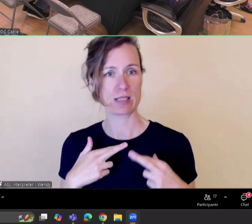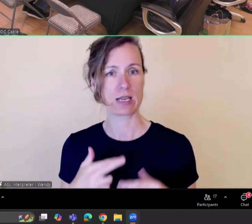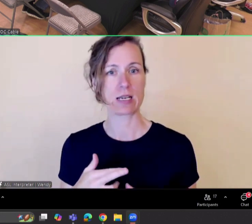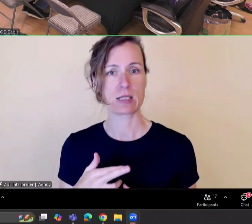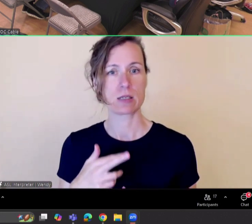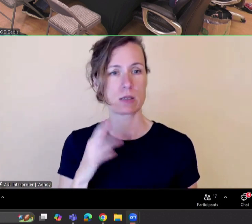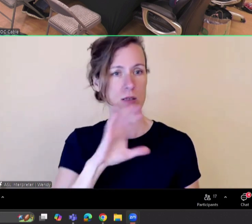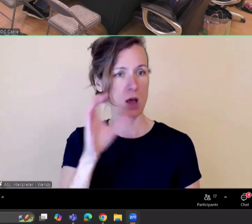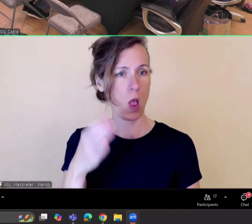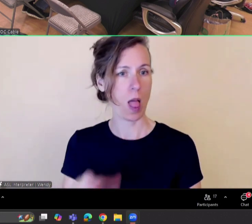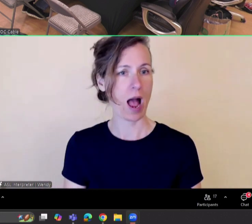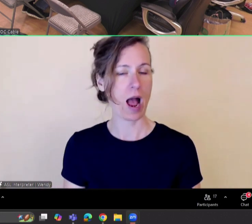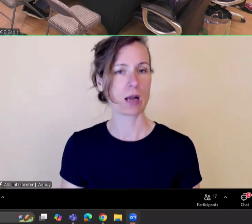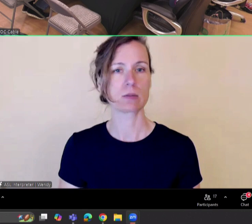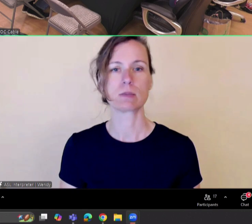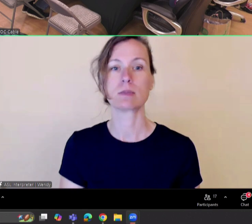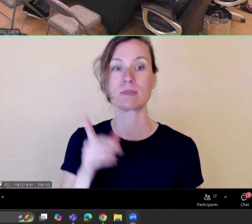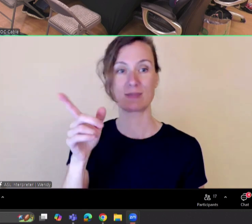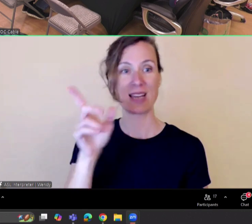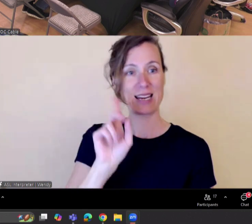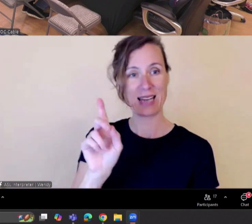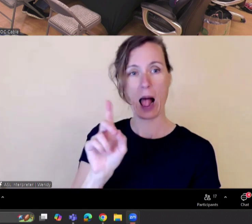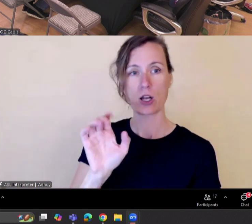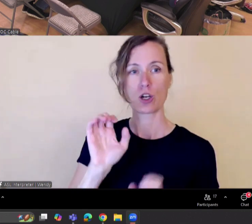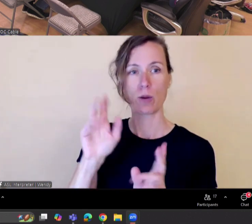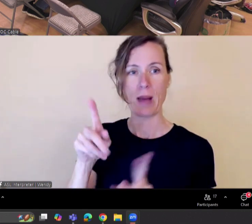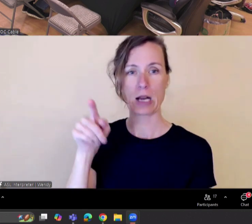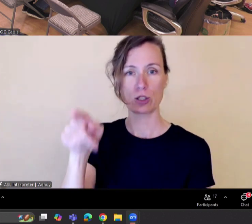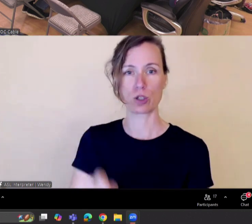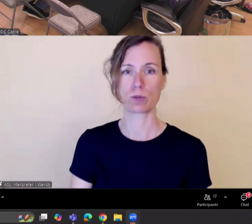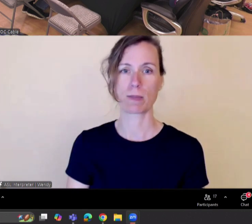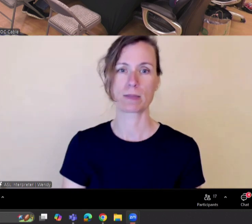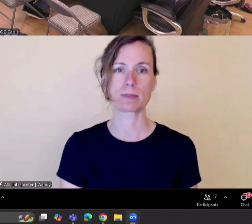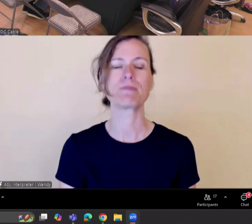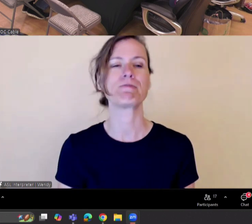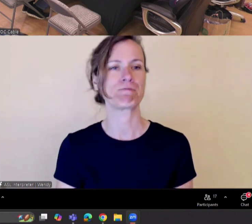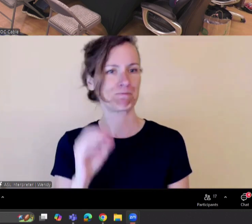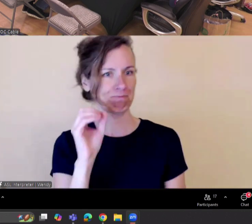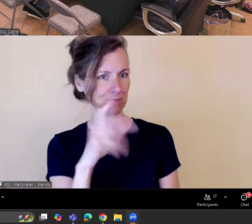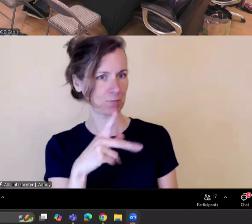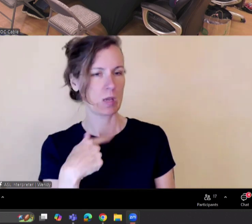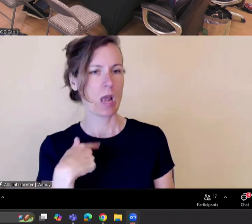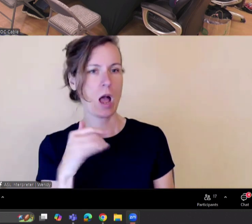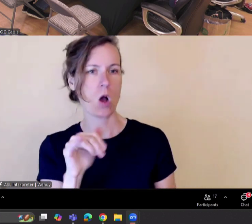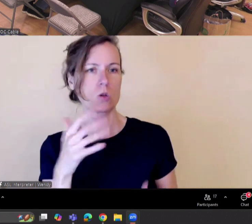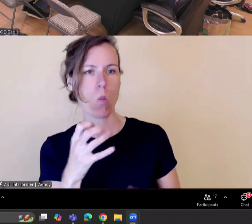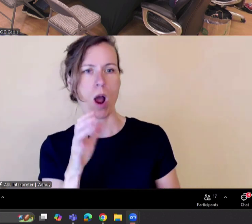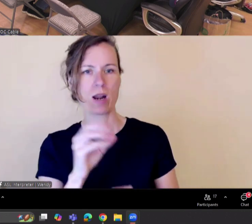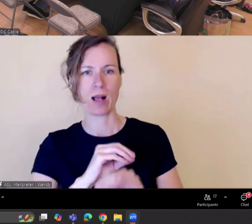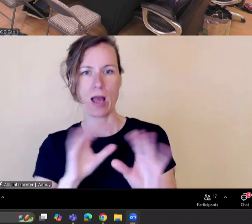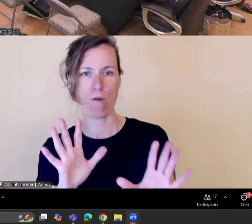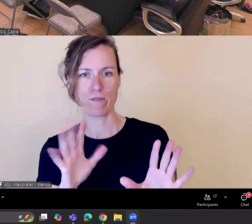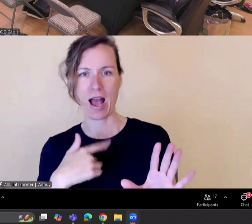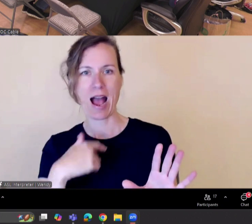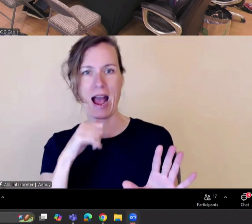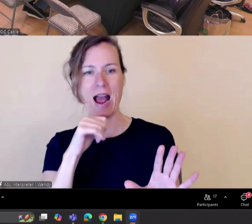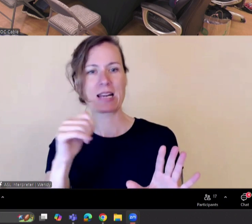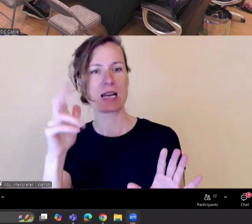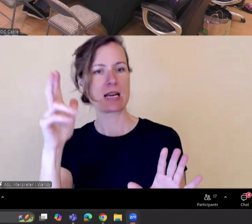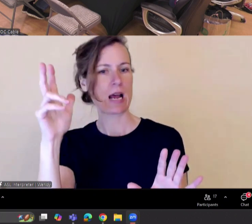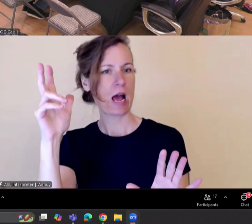online? Okay, Councilmember Gallagher, back to you. Okay, I just also want to clarify. I did not hear Chief's